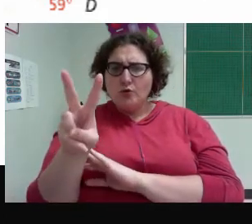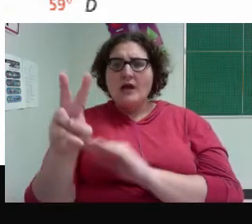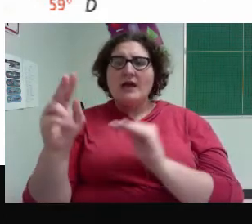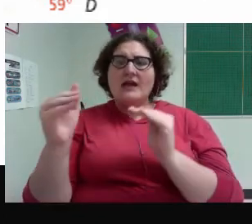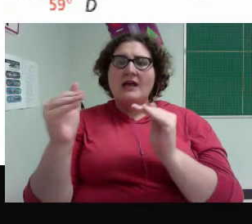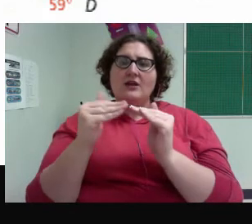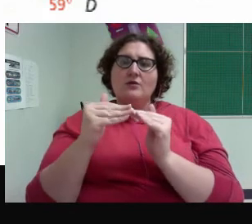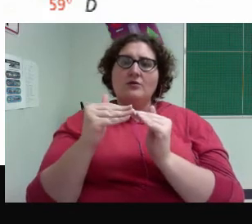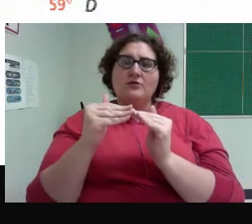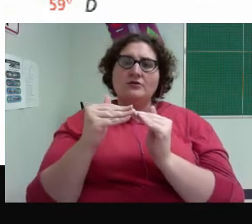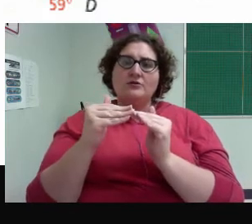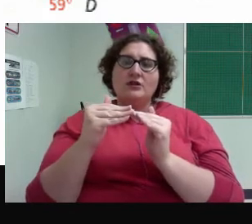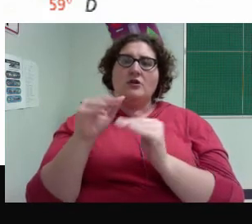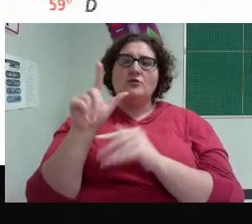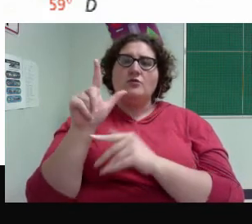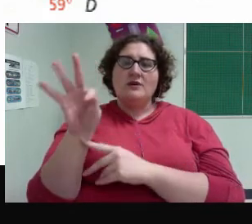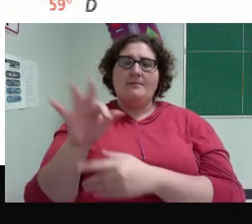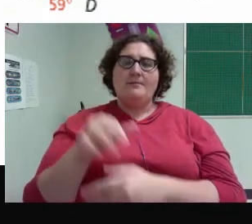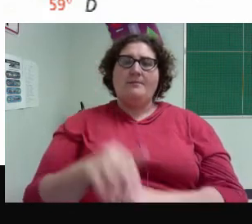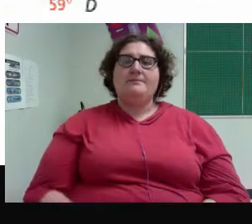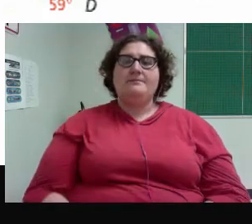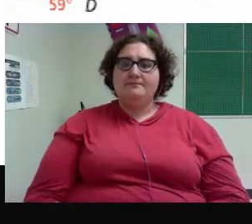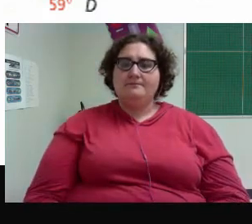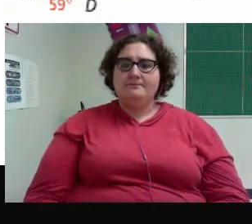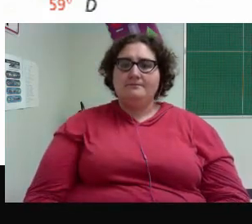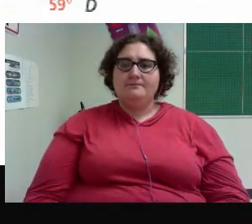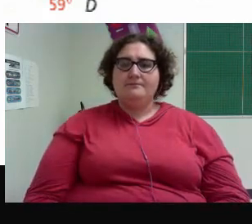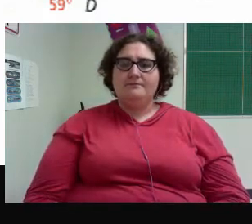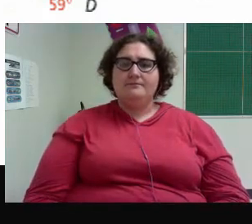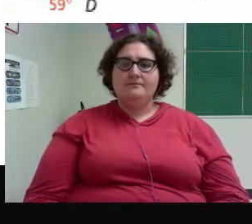z equals 29.